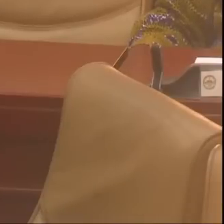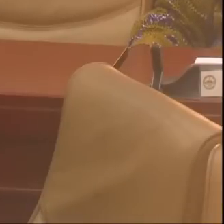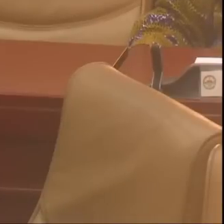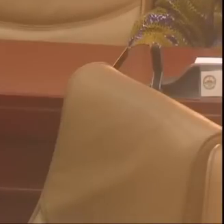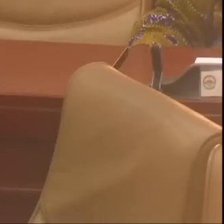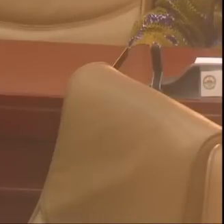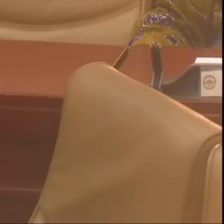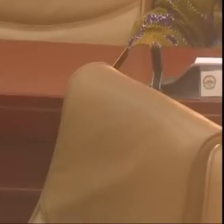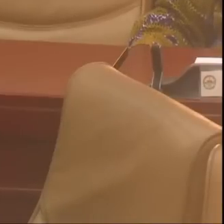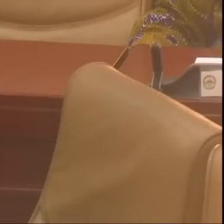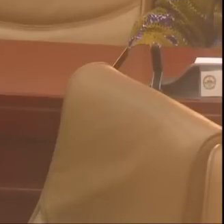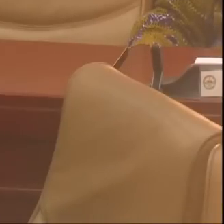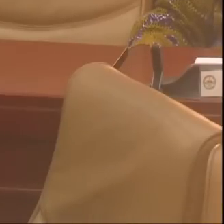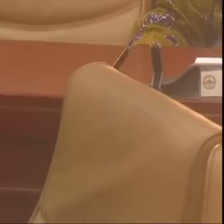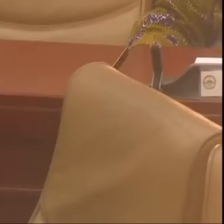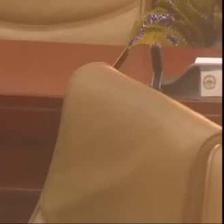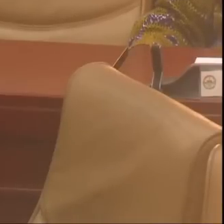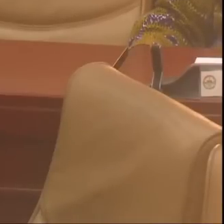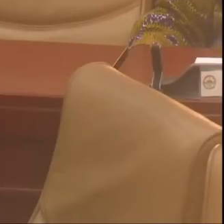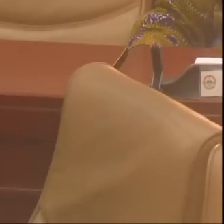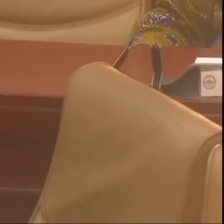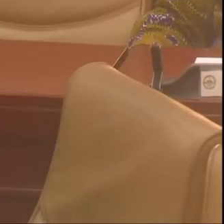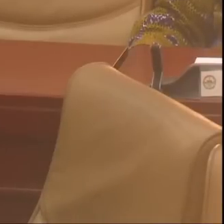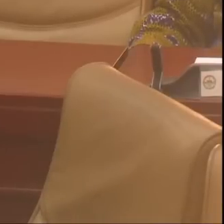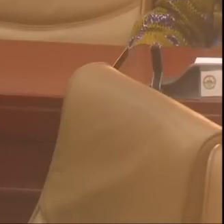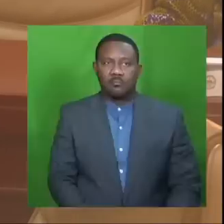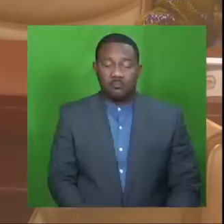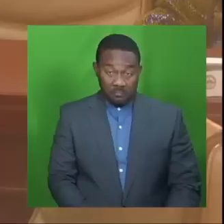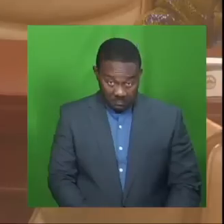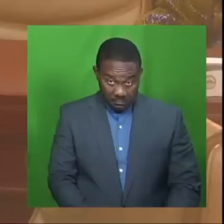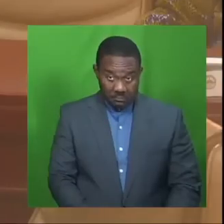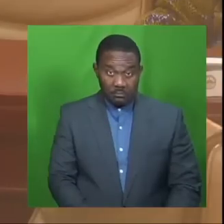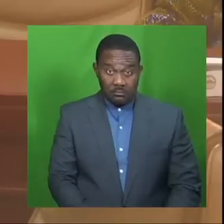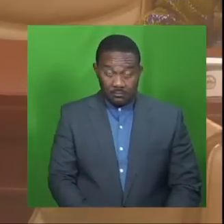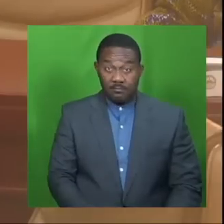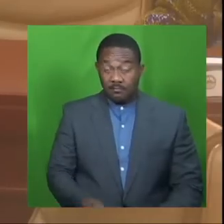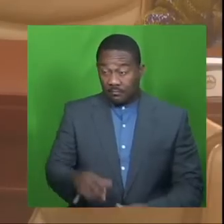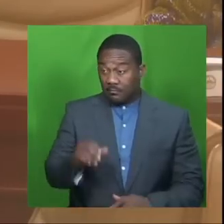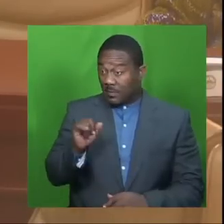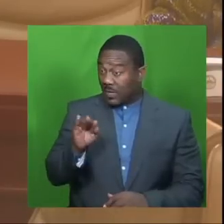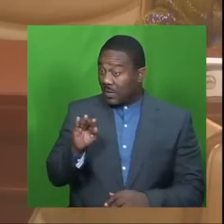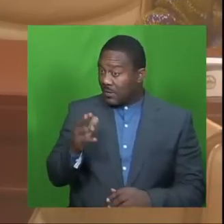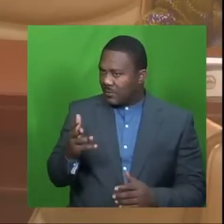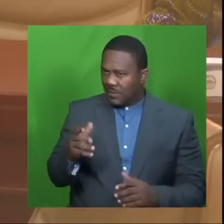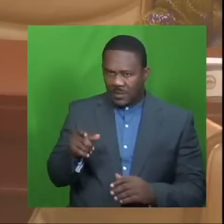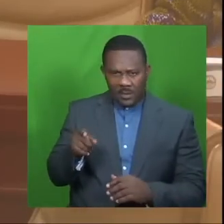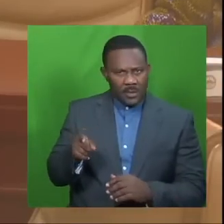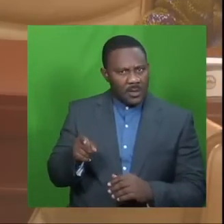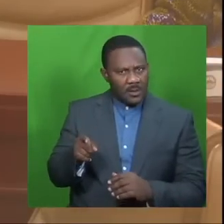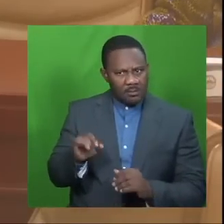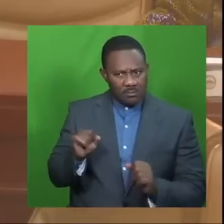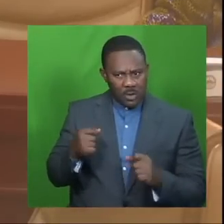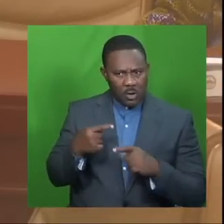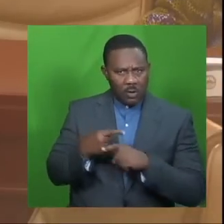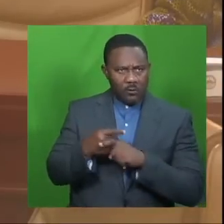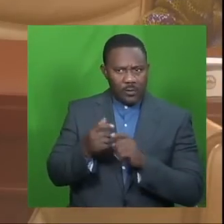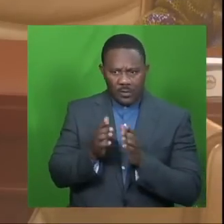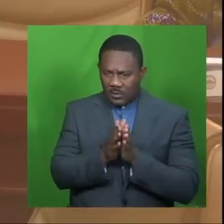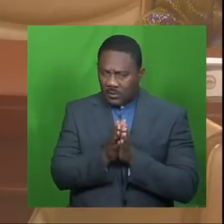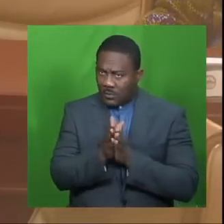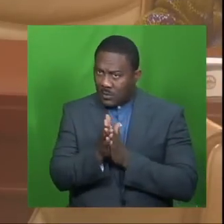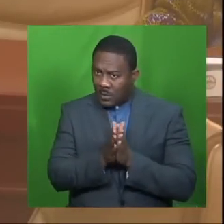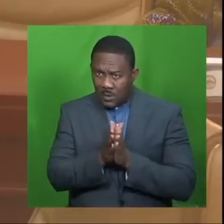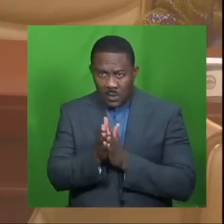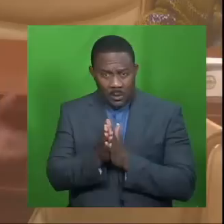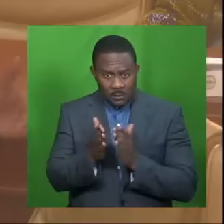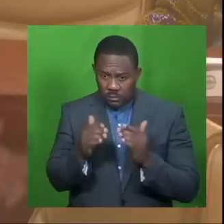Parliament. So we storm the Supreme Court that if the conflict of interest should come before this House, it